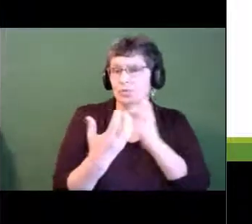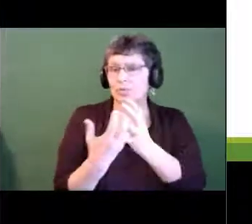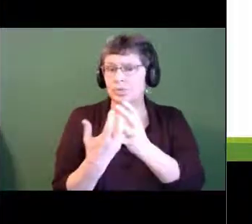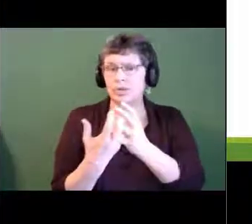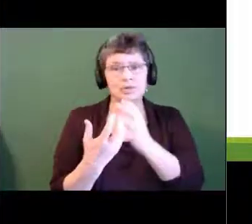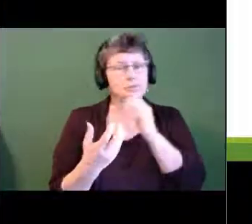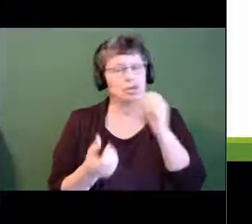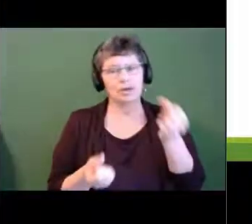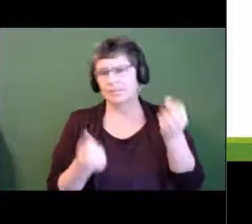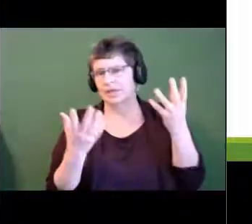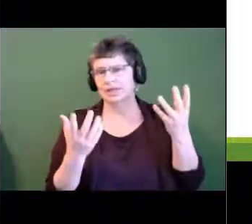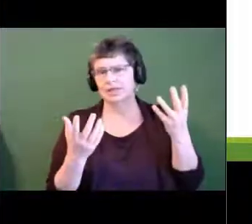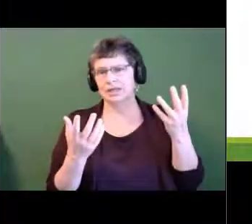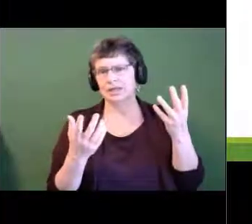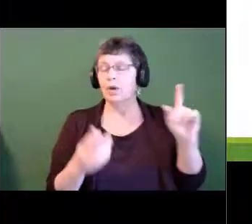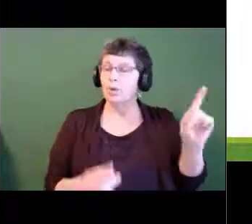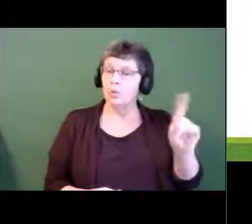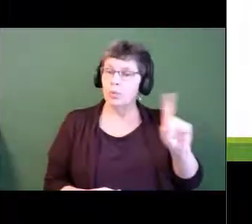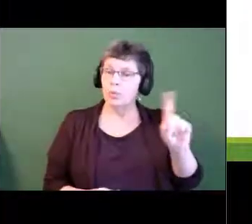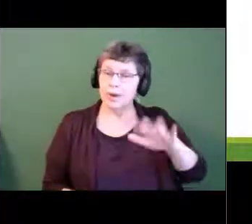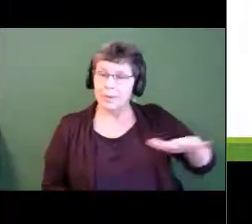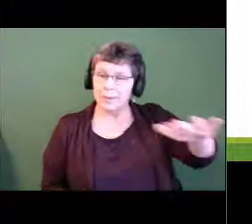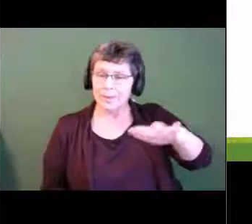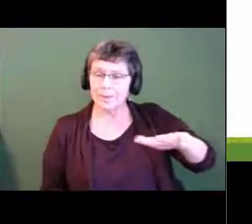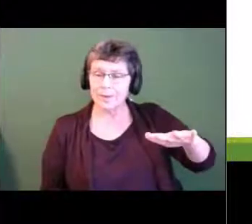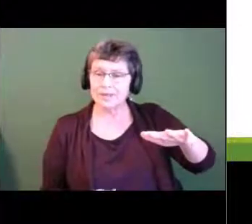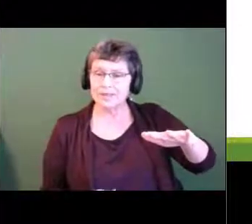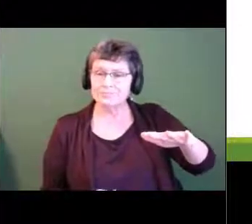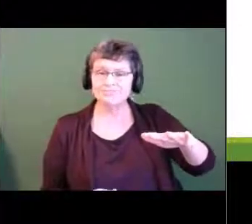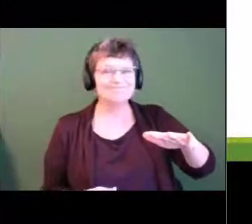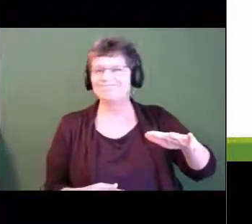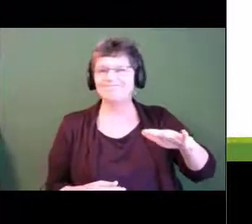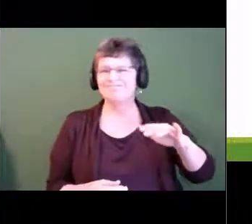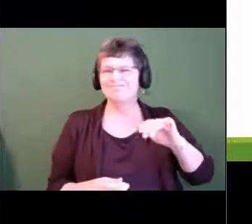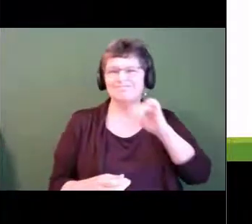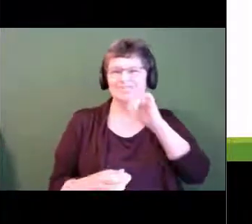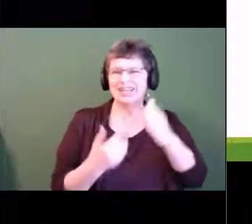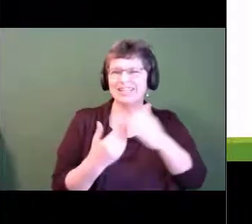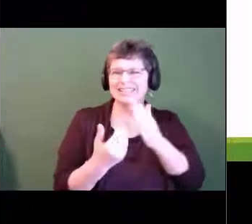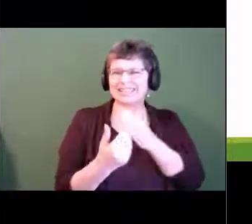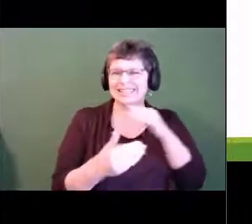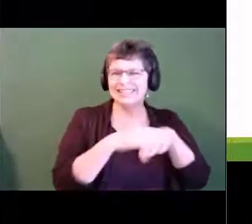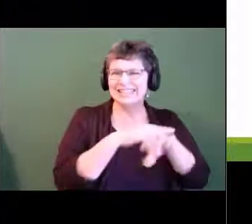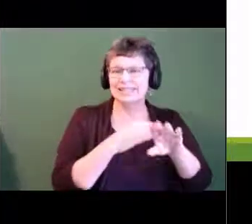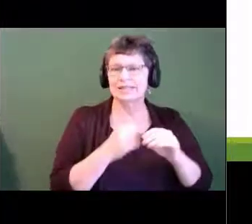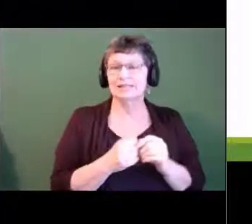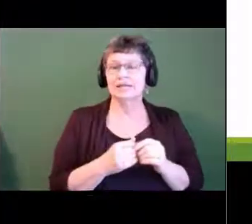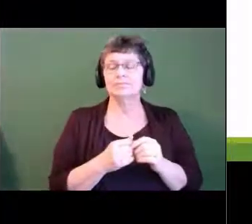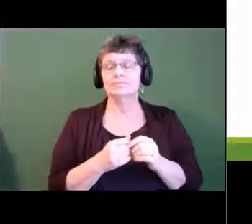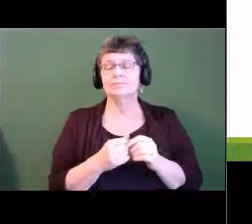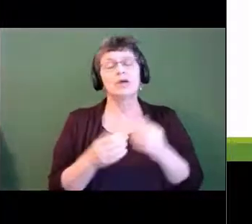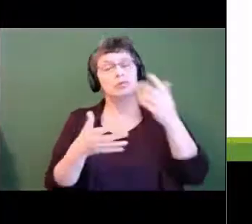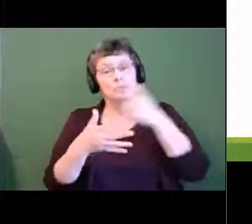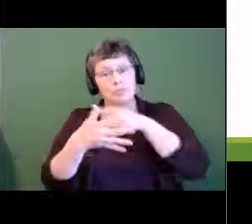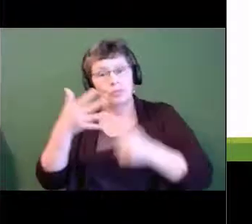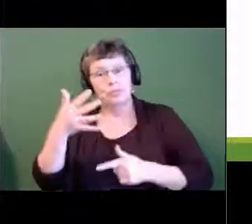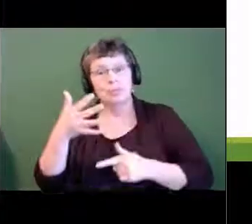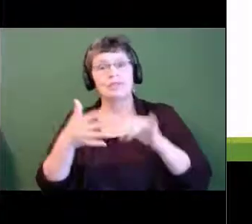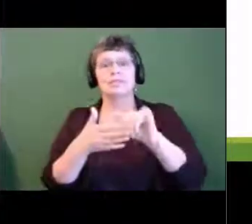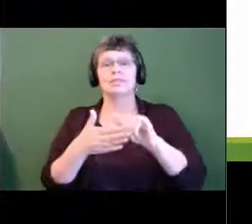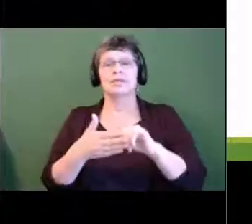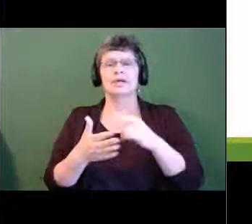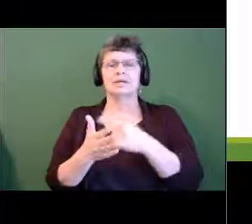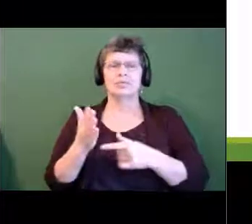are many of the factors that the New Horizons Pan-Canadian projects asked the projects to look at in terms of